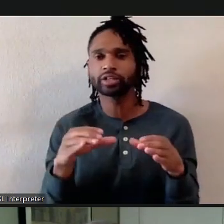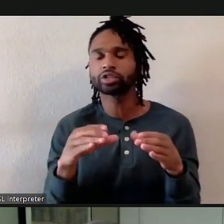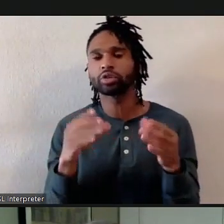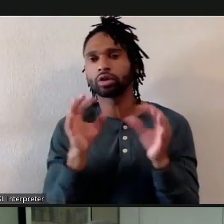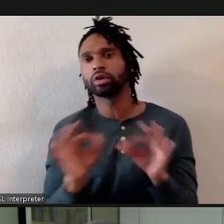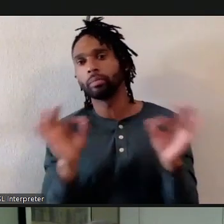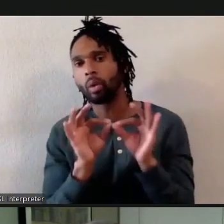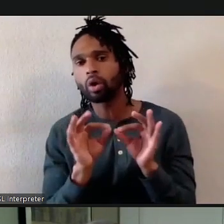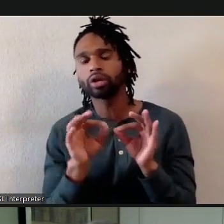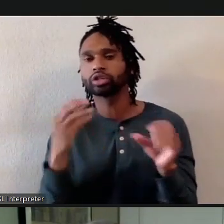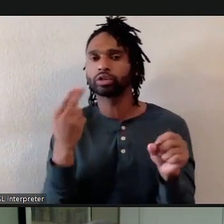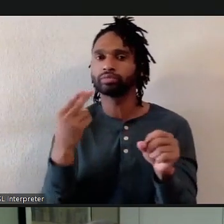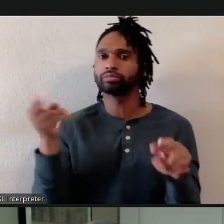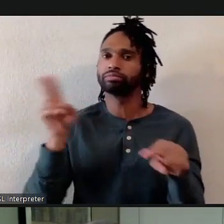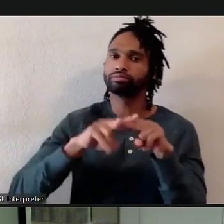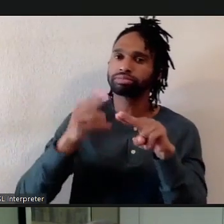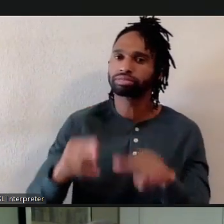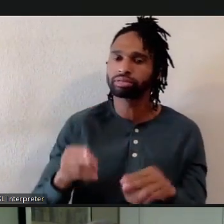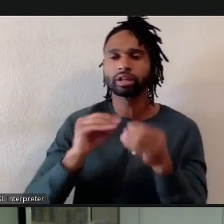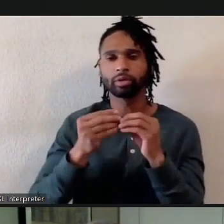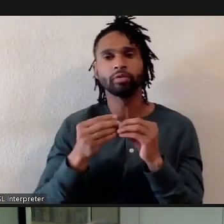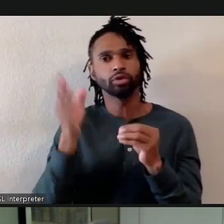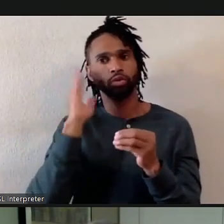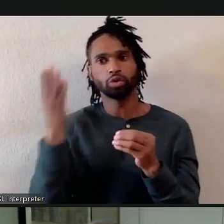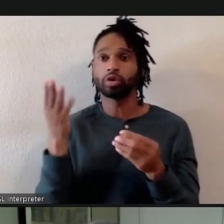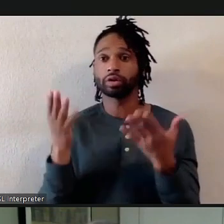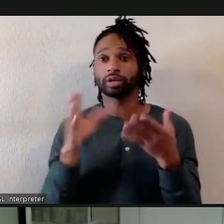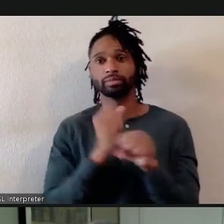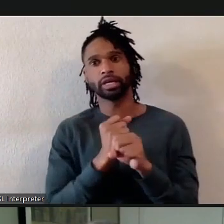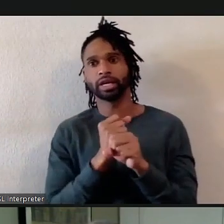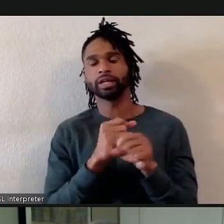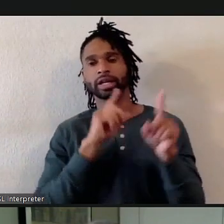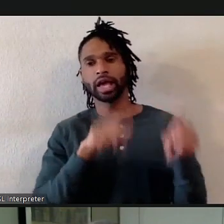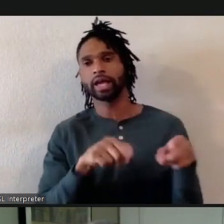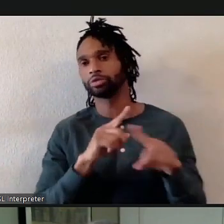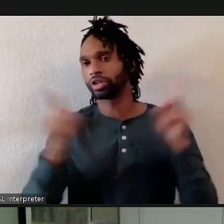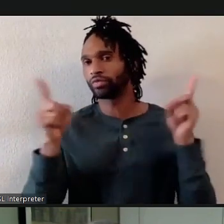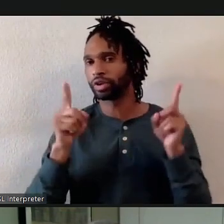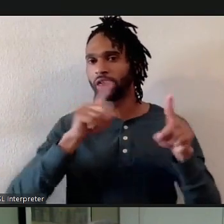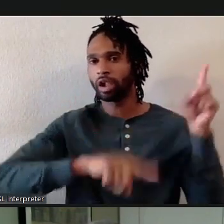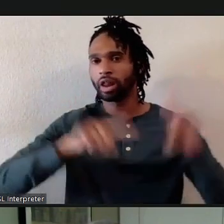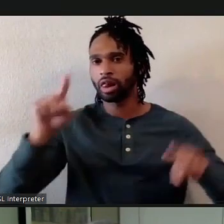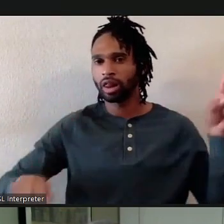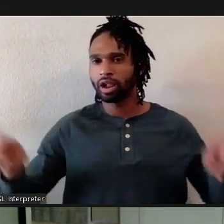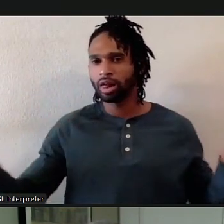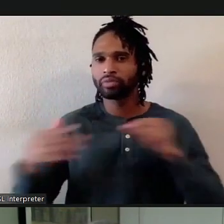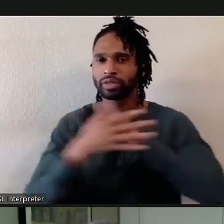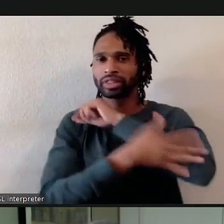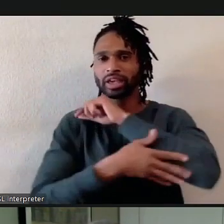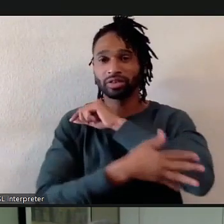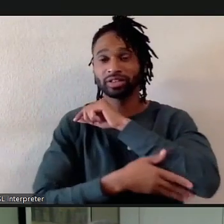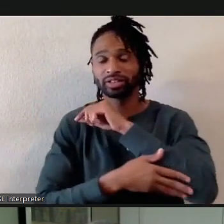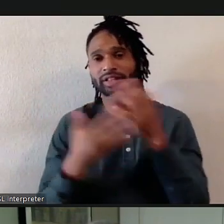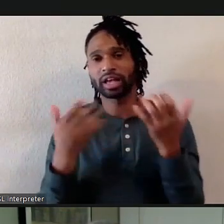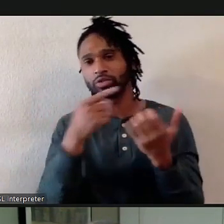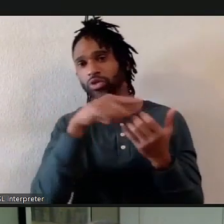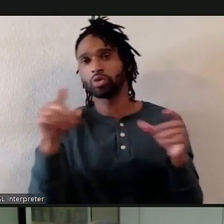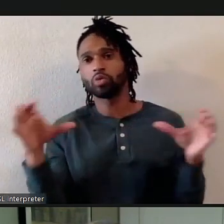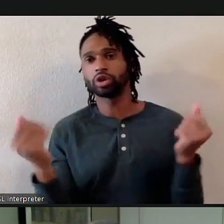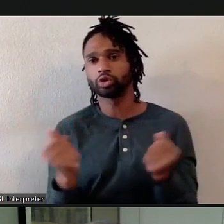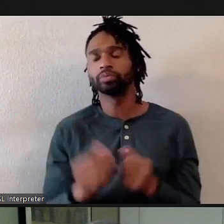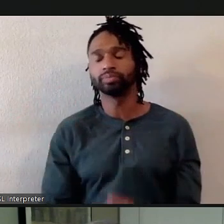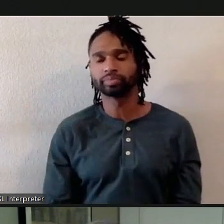down? You'll get a story that may differ by county as to what they want to do. And regarding the